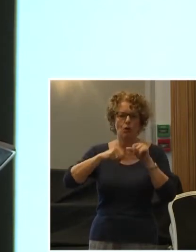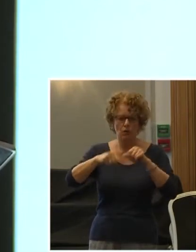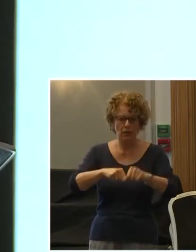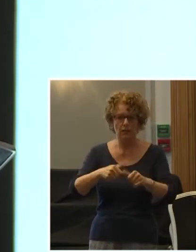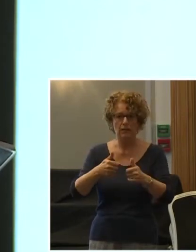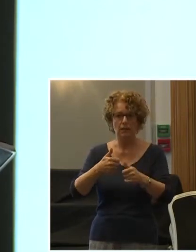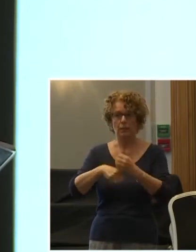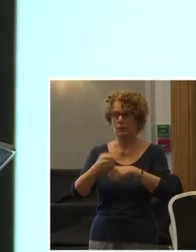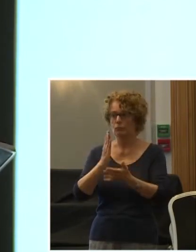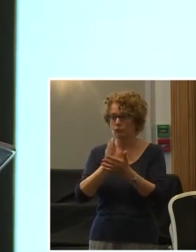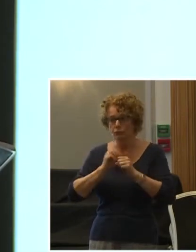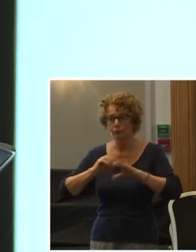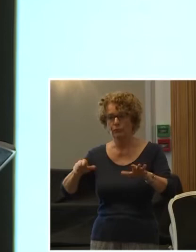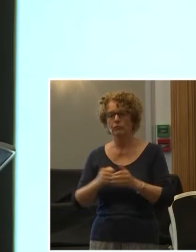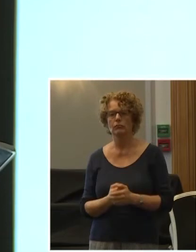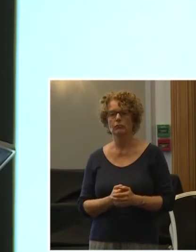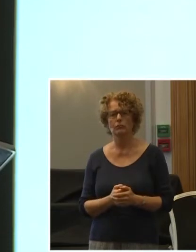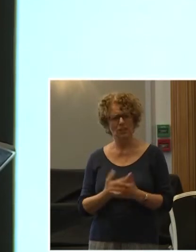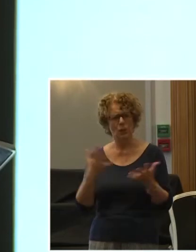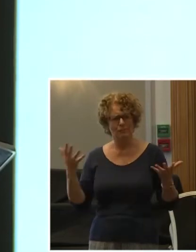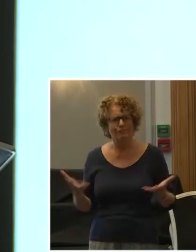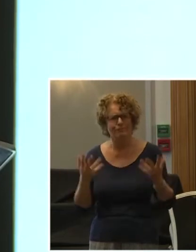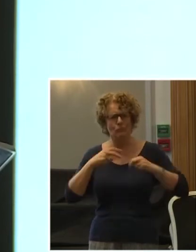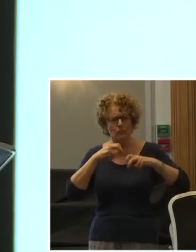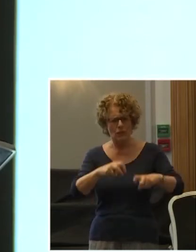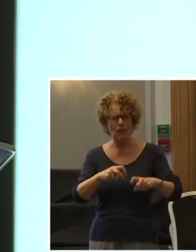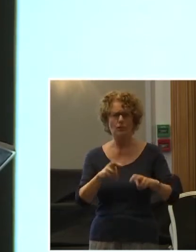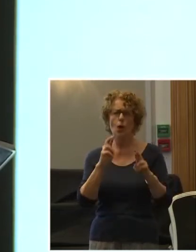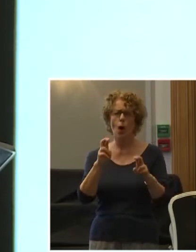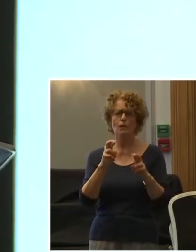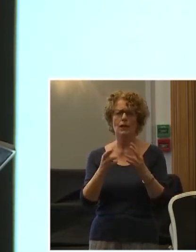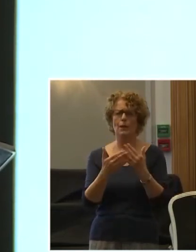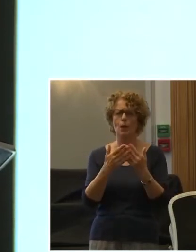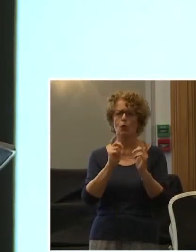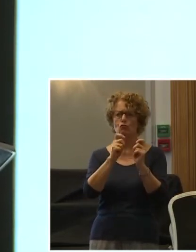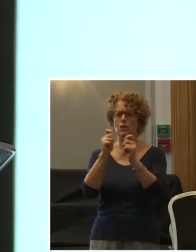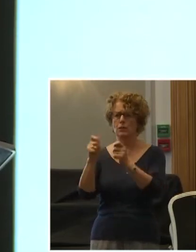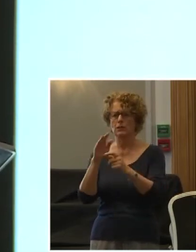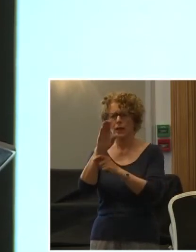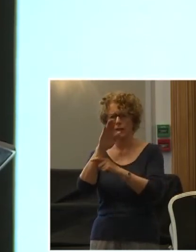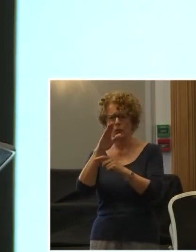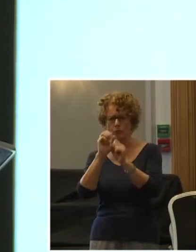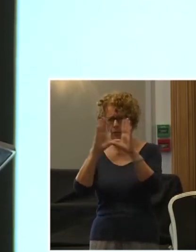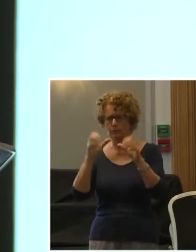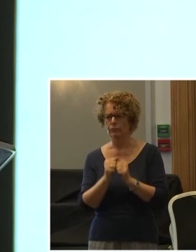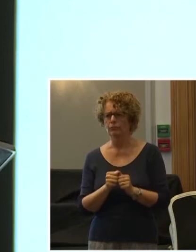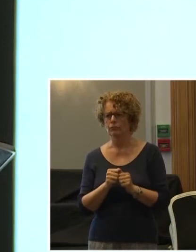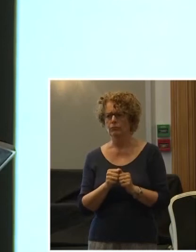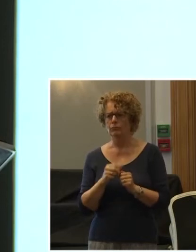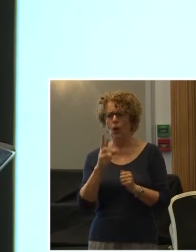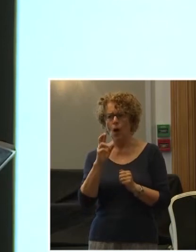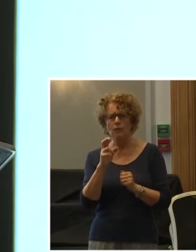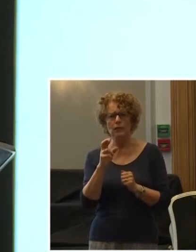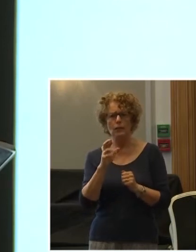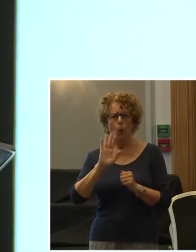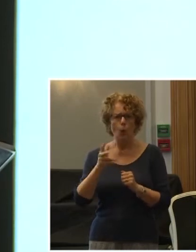to drive research and hopefully in the future, many more treatments for this group of conditions, so they all eventually become